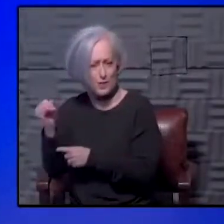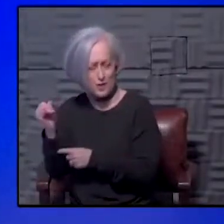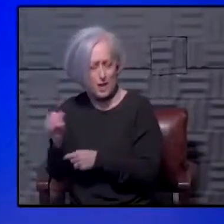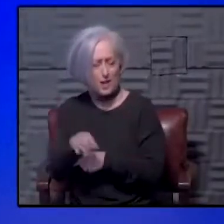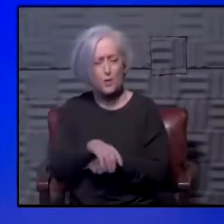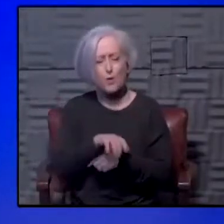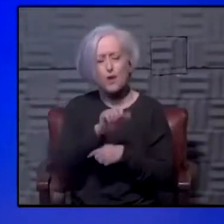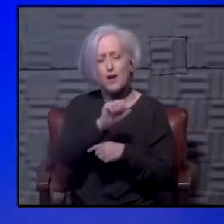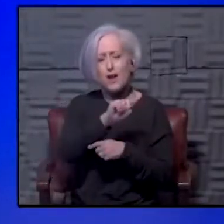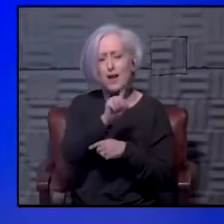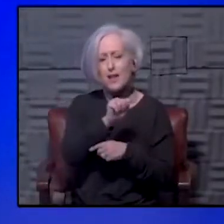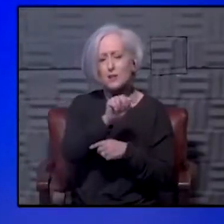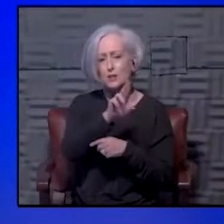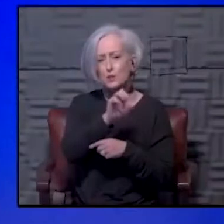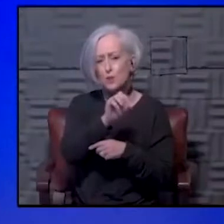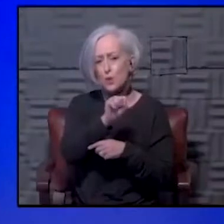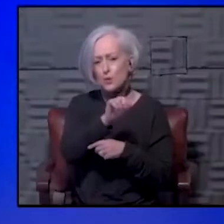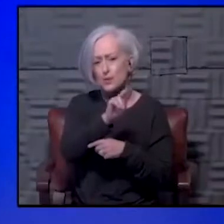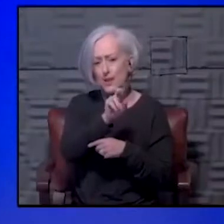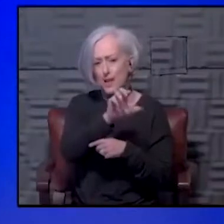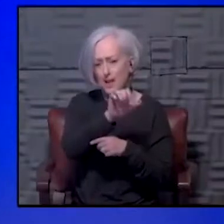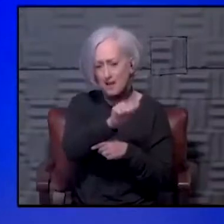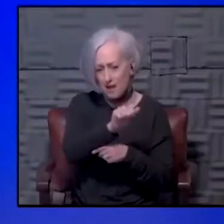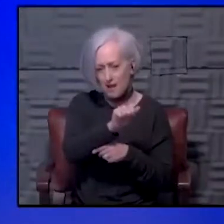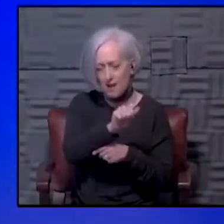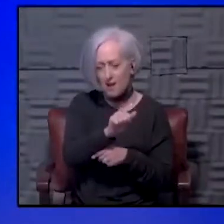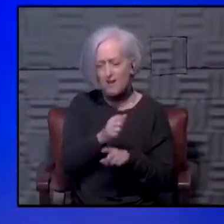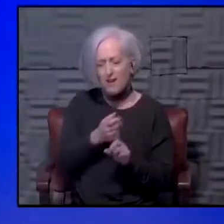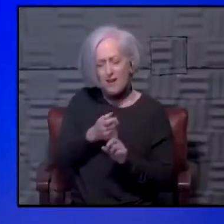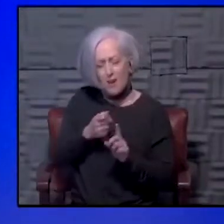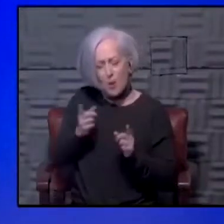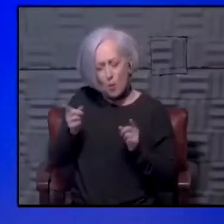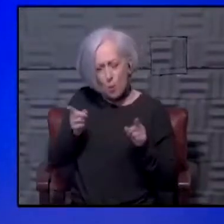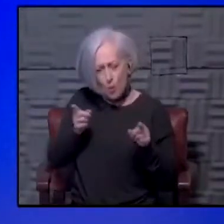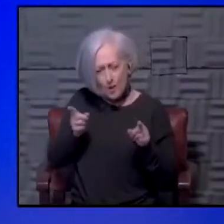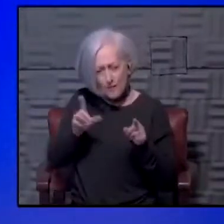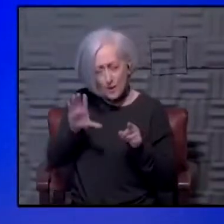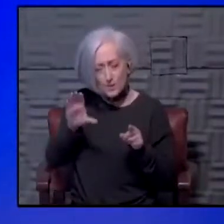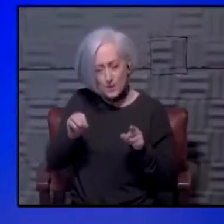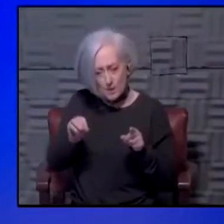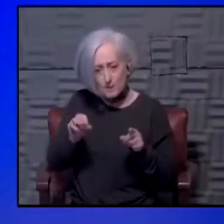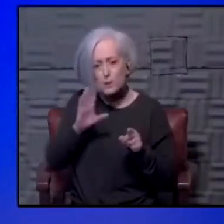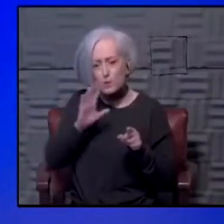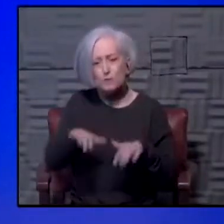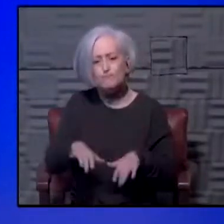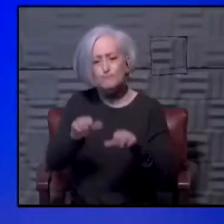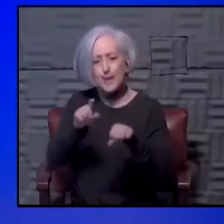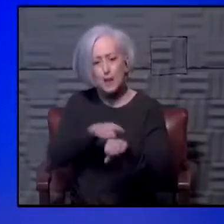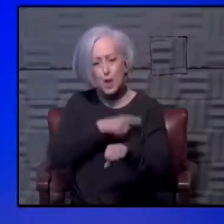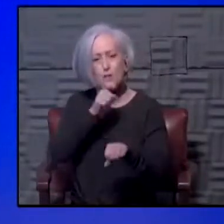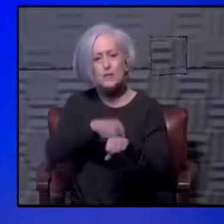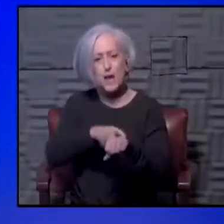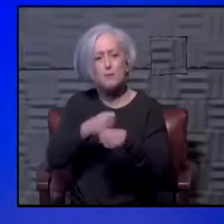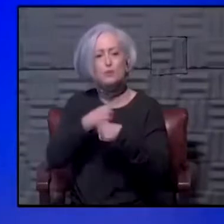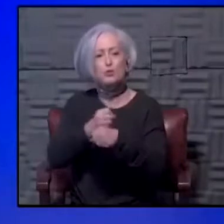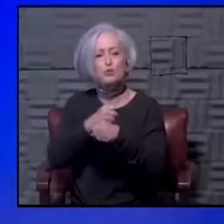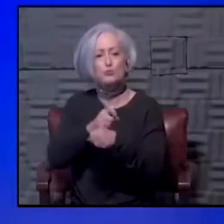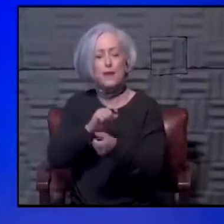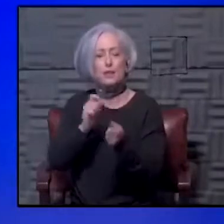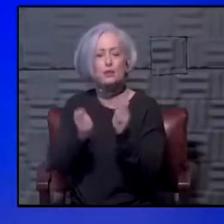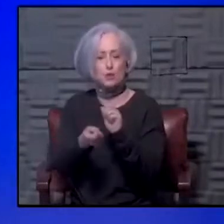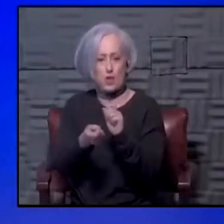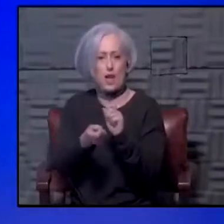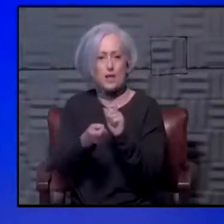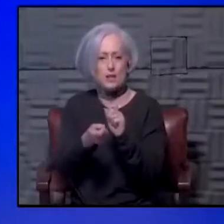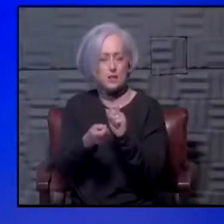find that out. But one of those companies, it would take a prolonged time to make that change. So I don't think that we will see the same